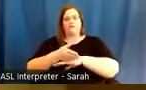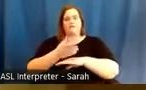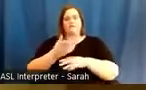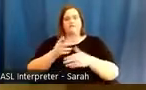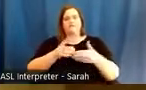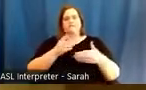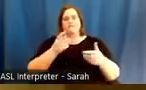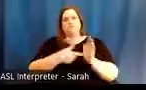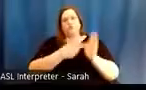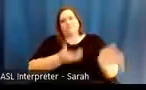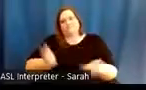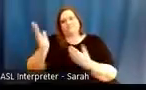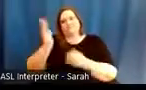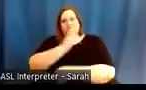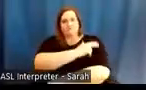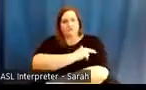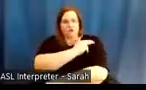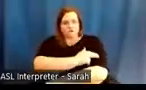visit.